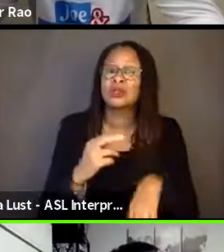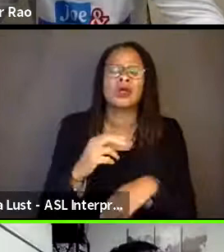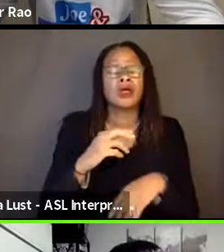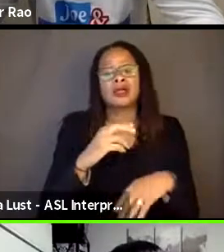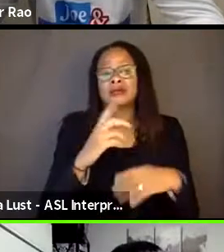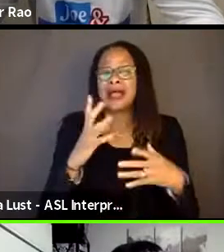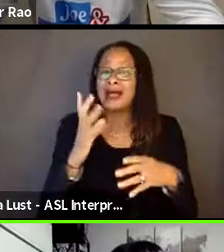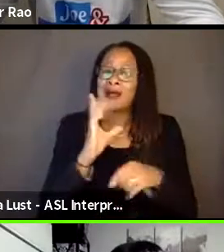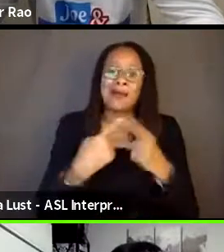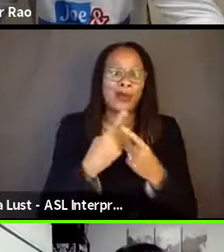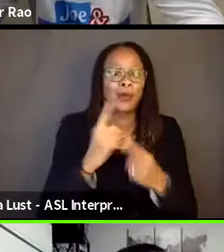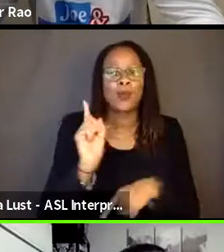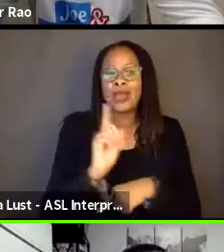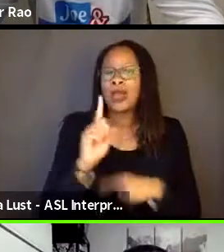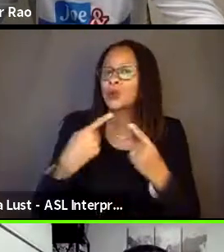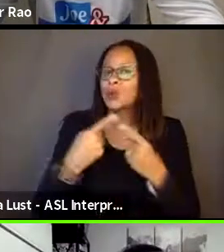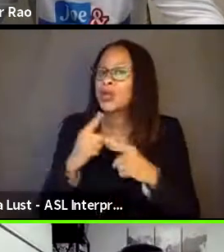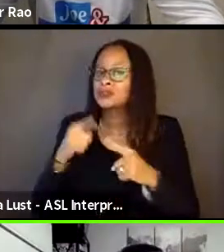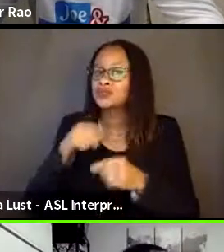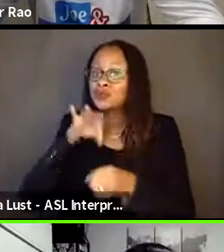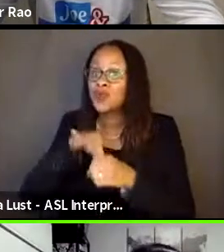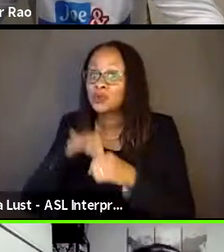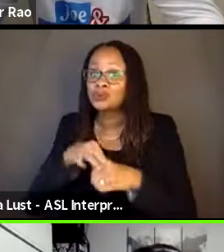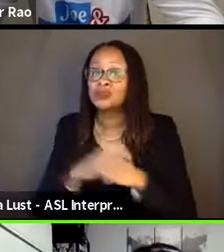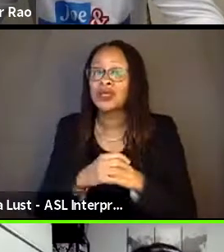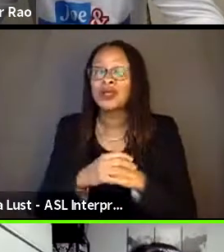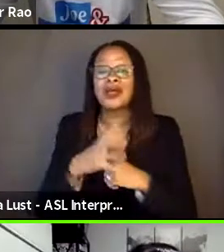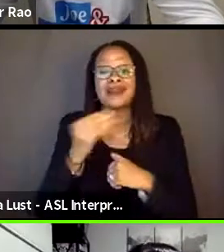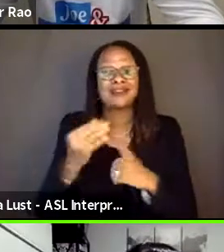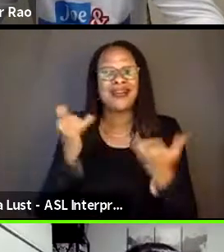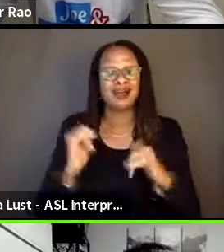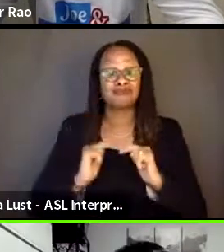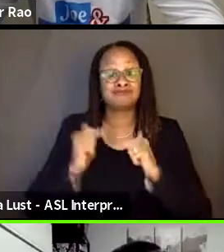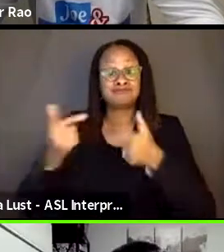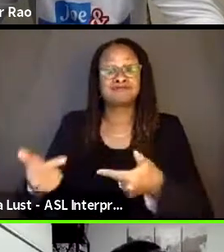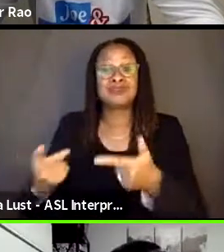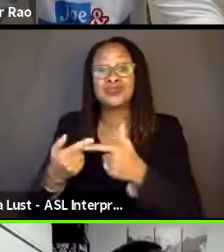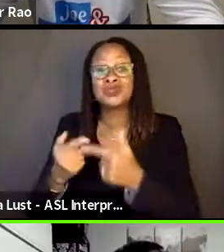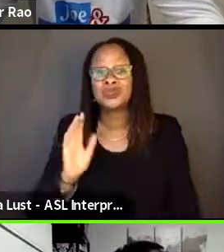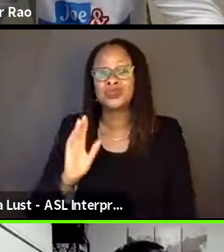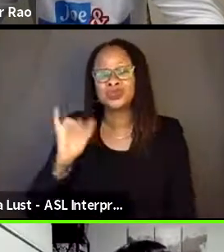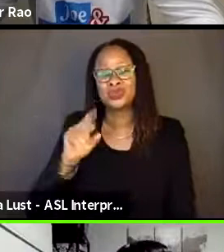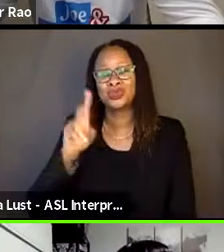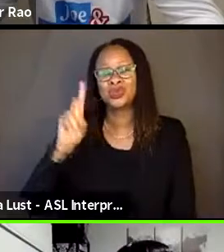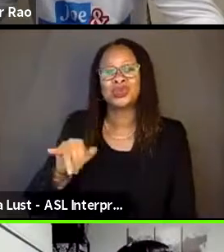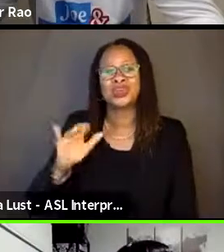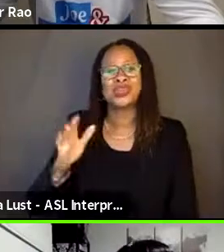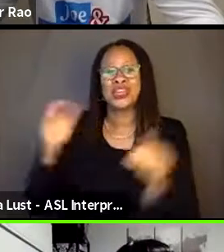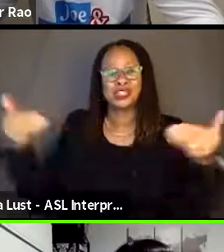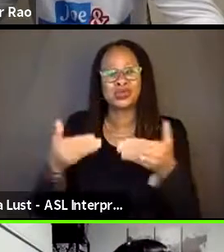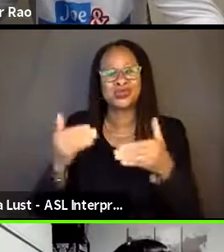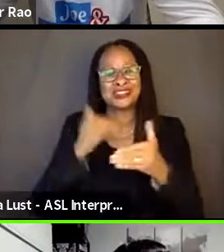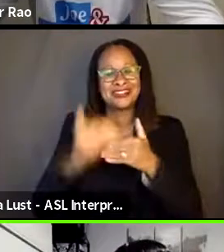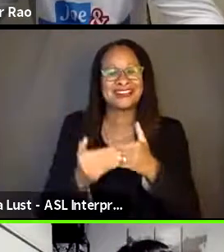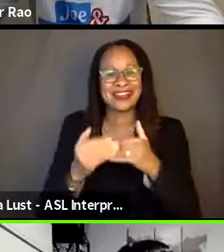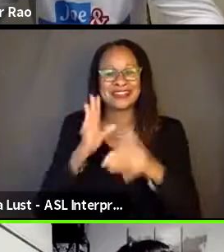and when to vote. And now I will turn it back to you, Judy, so you could introduce the next speaker. Thank you.